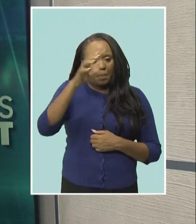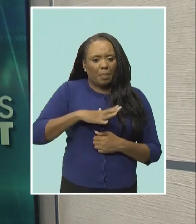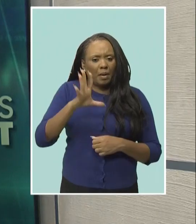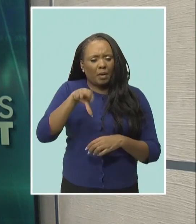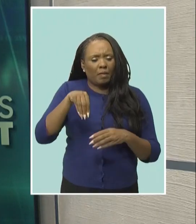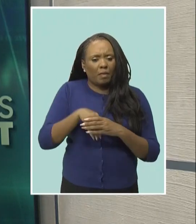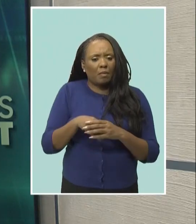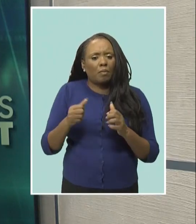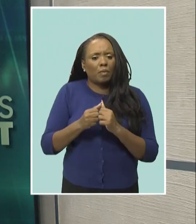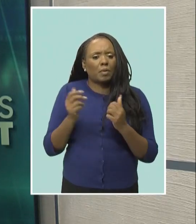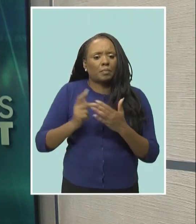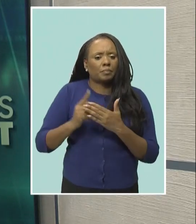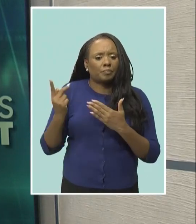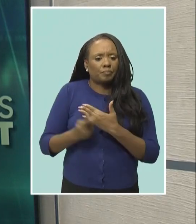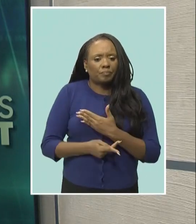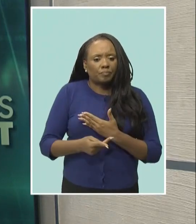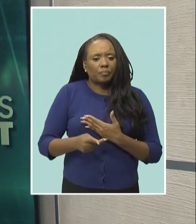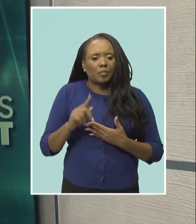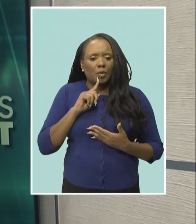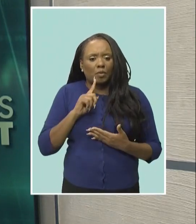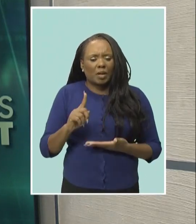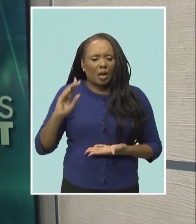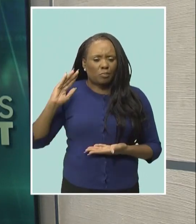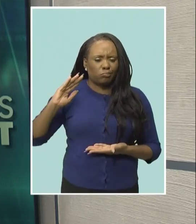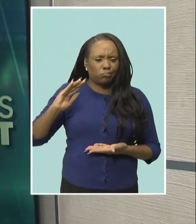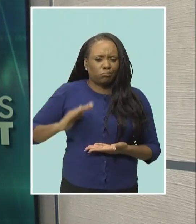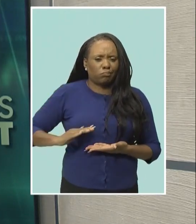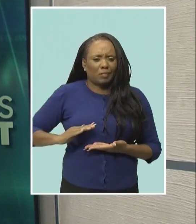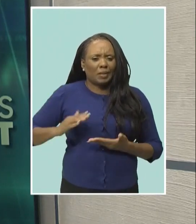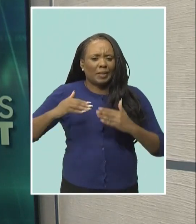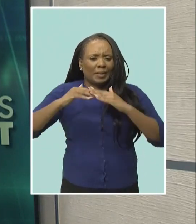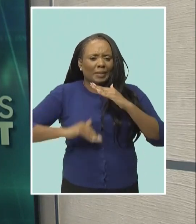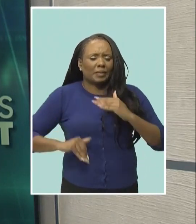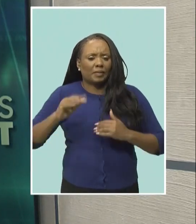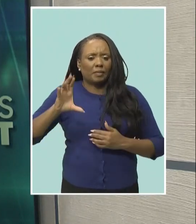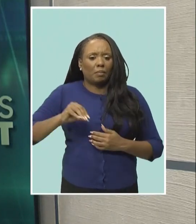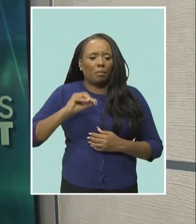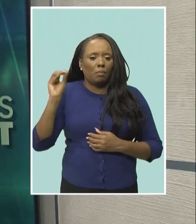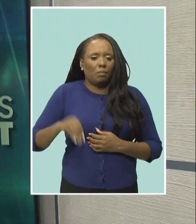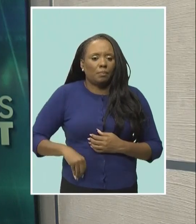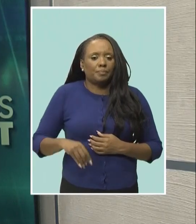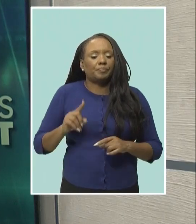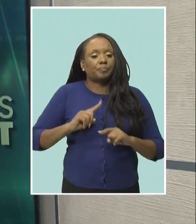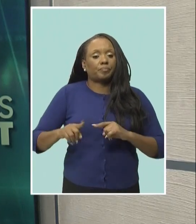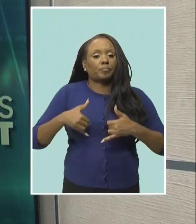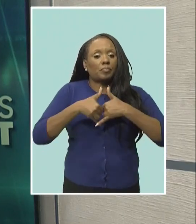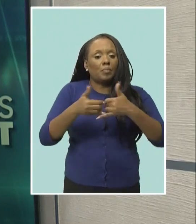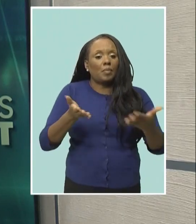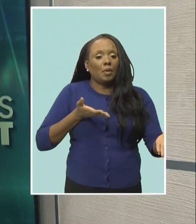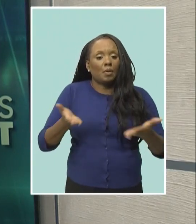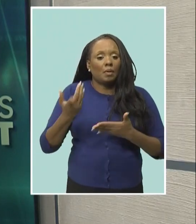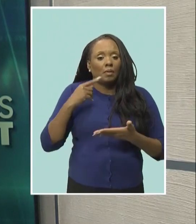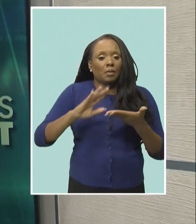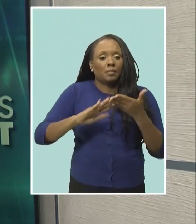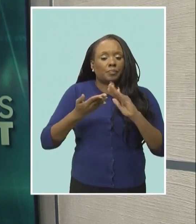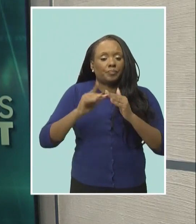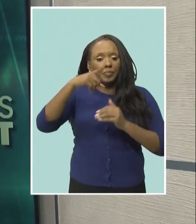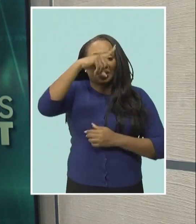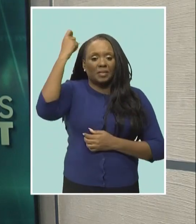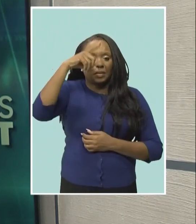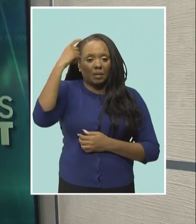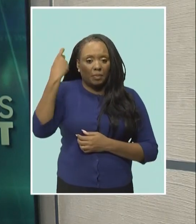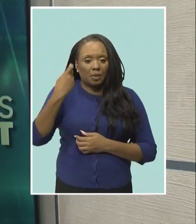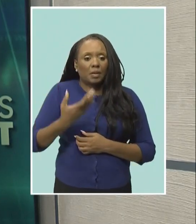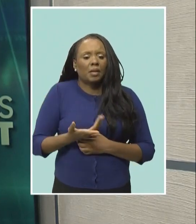the foundation's programs has consistently been less than 50%. However, during an award ceremony for its Community Summer Challenge,